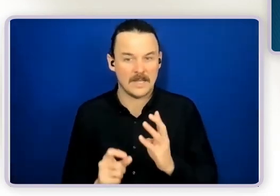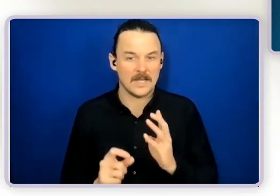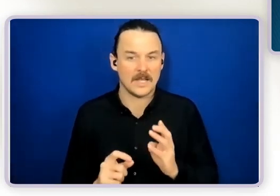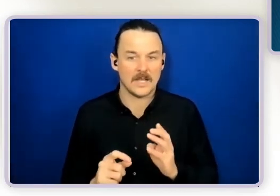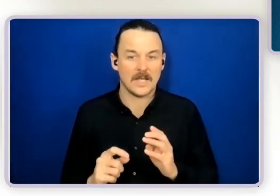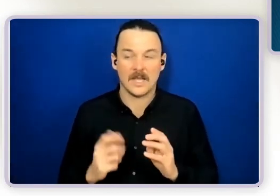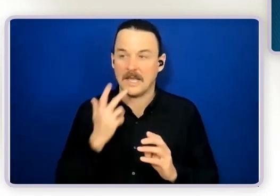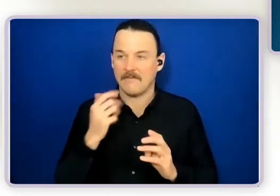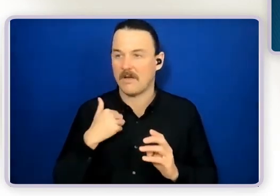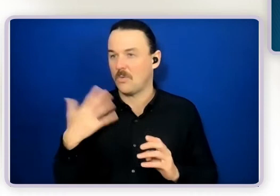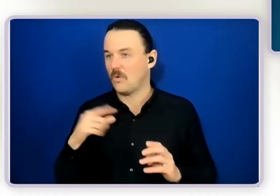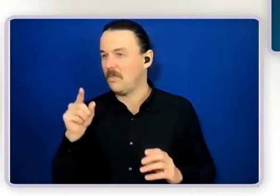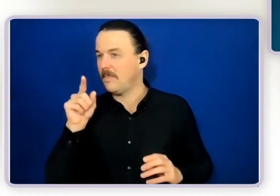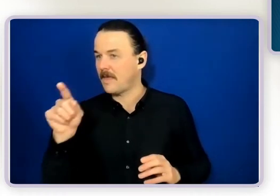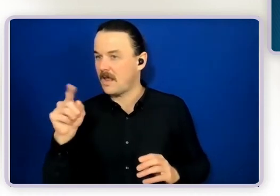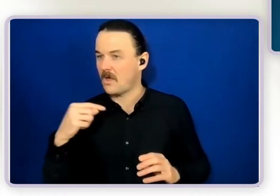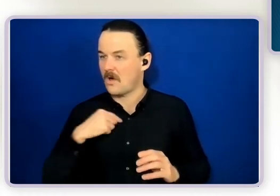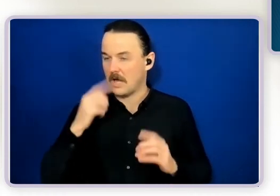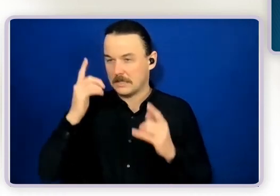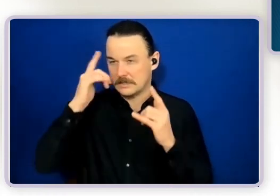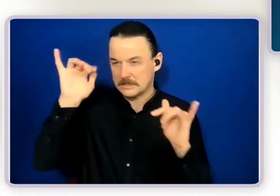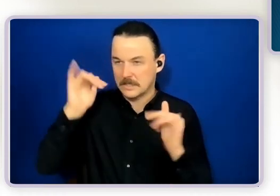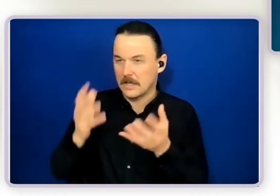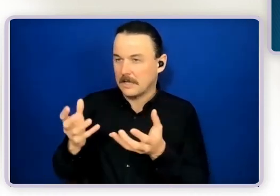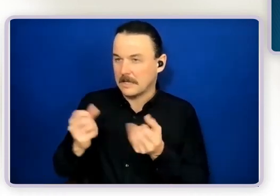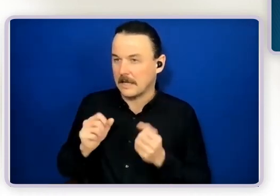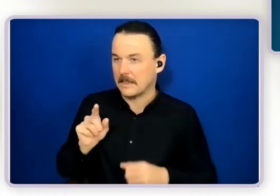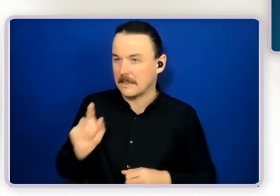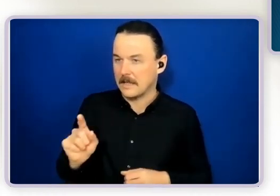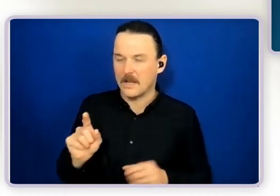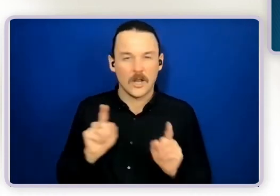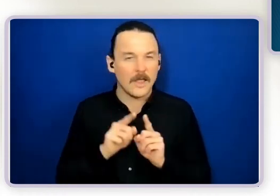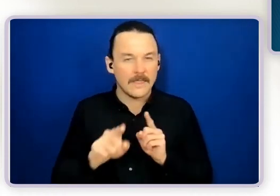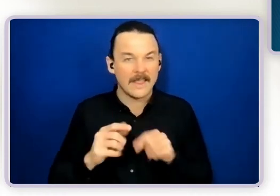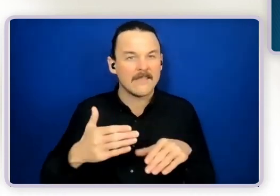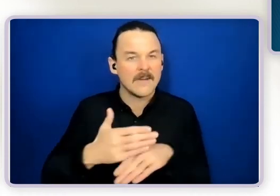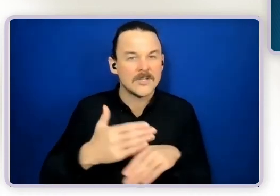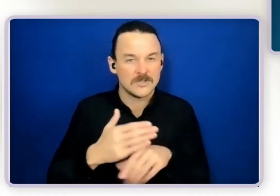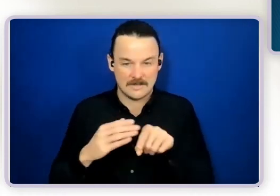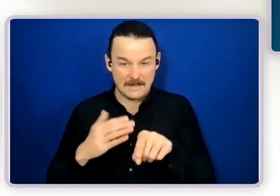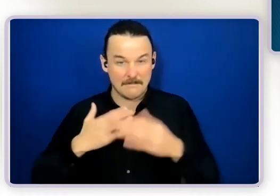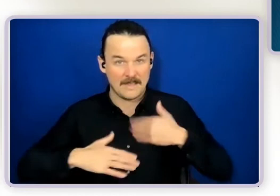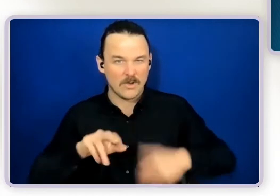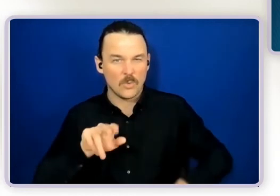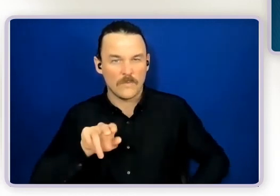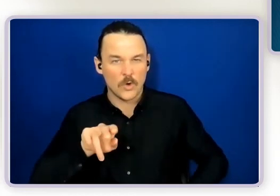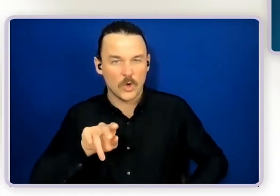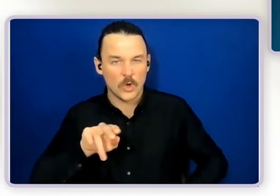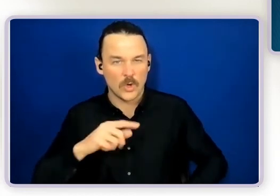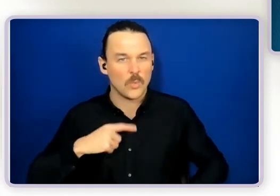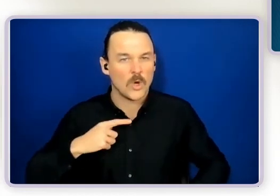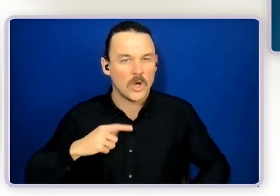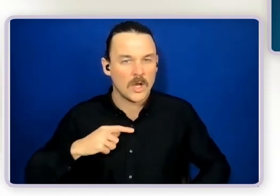Now, sometimes this could be easy and something that